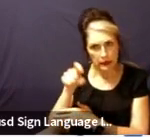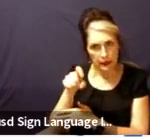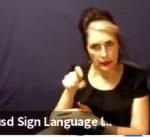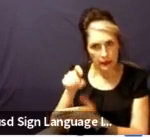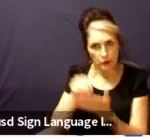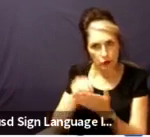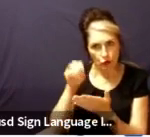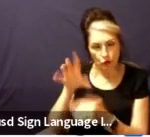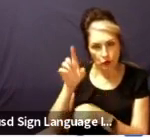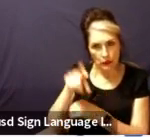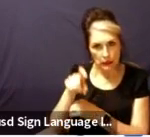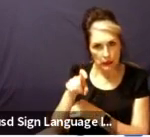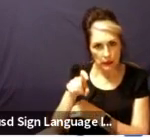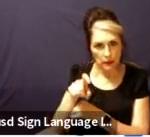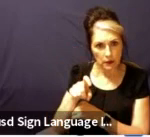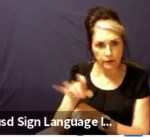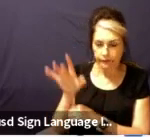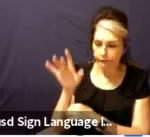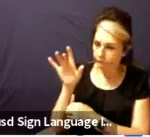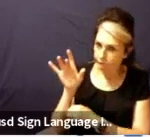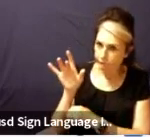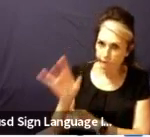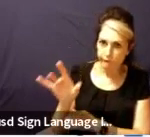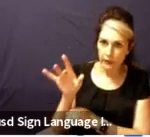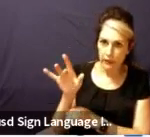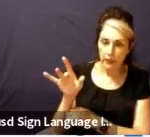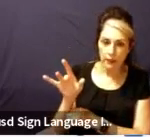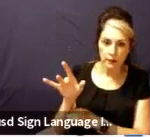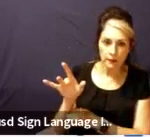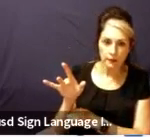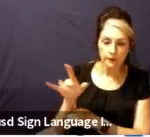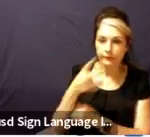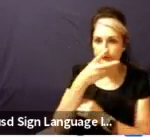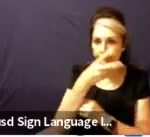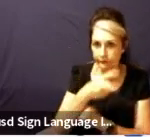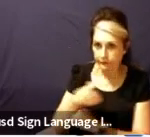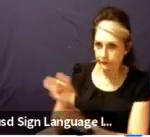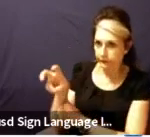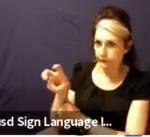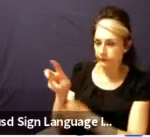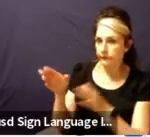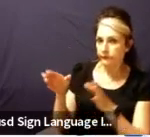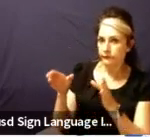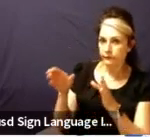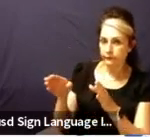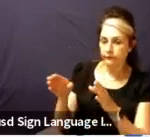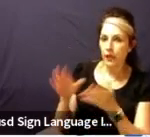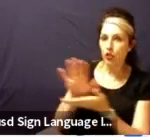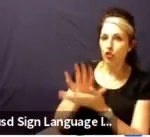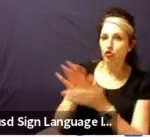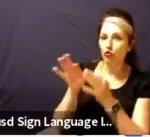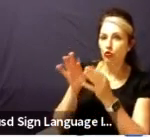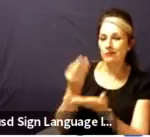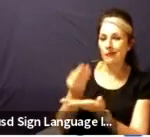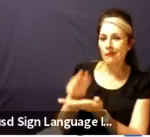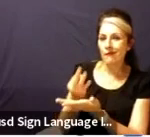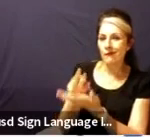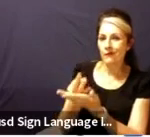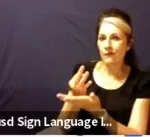need. So you can go ahead and click here and it will take you to the actual school funding form.